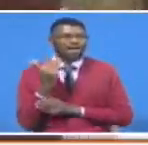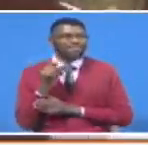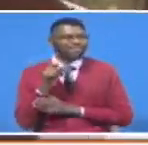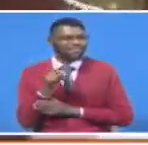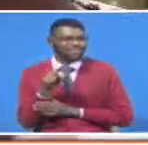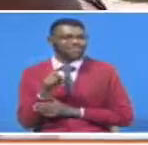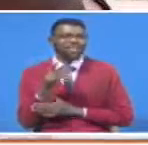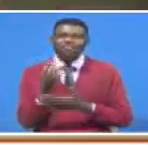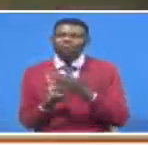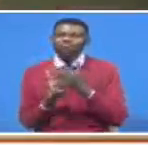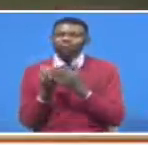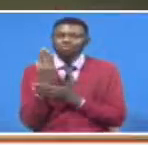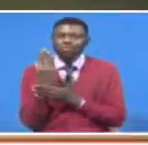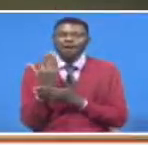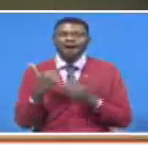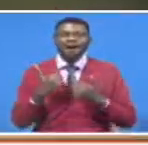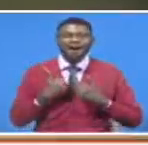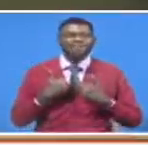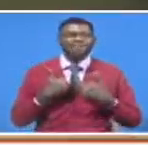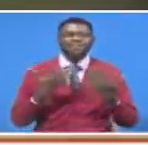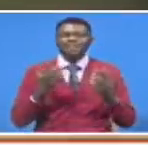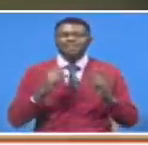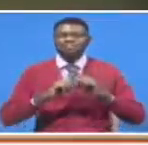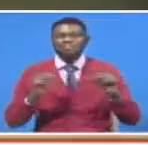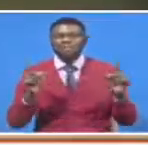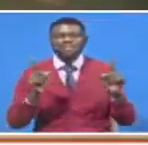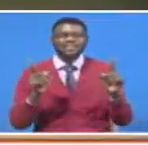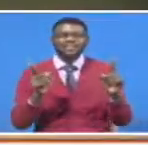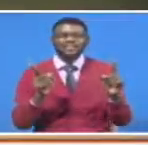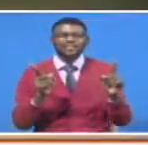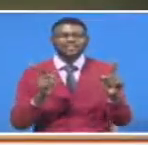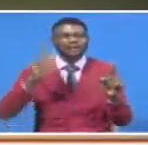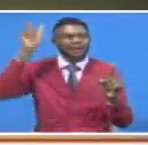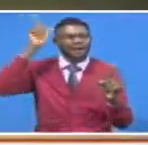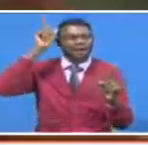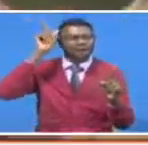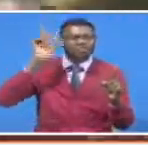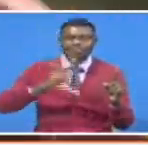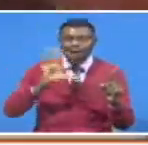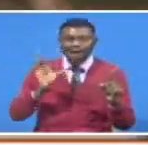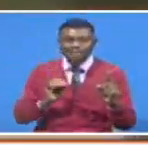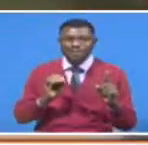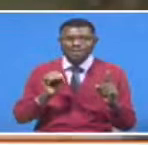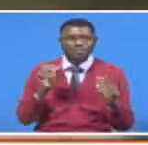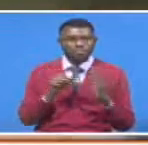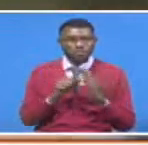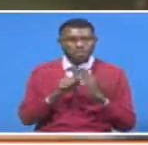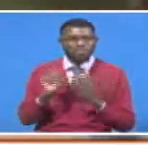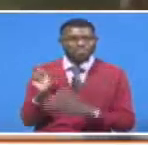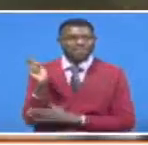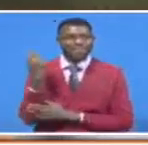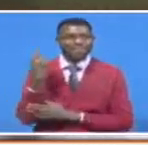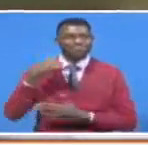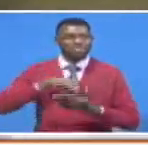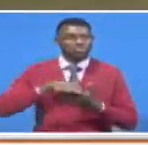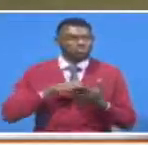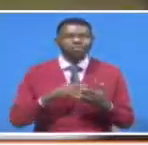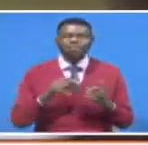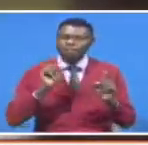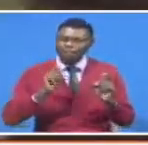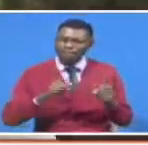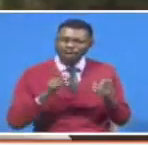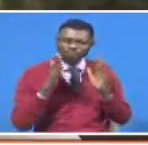semi-subsistence production systems that currently characterize much of rural Africa, Kenya included, to a more